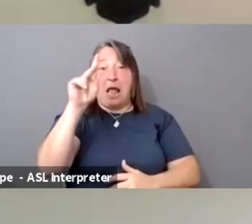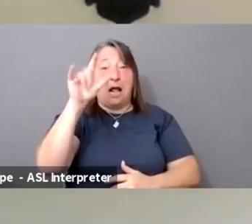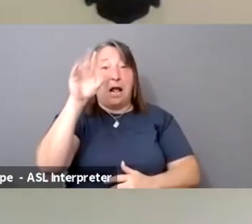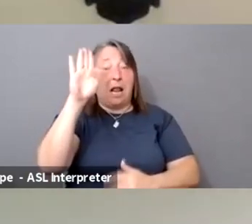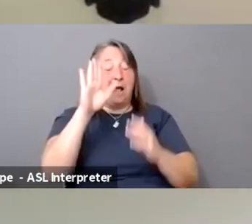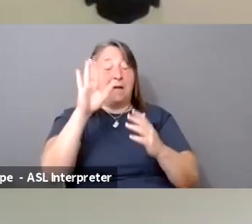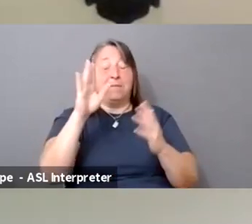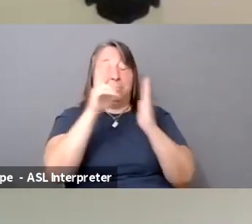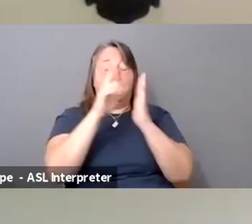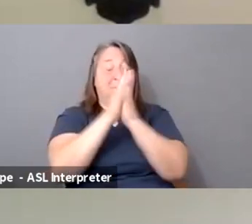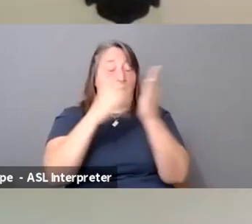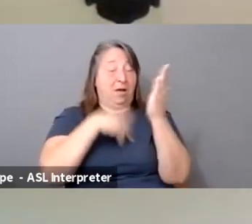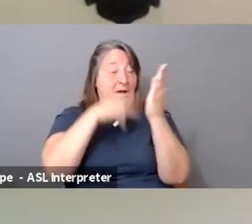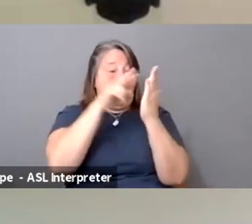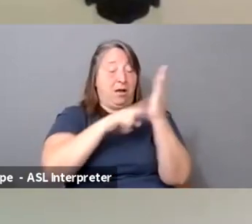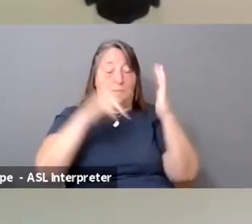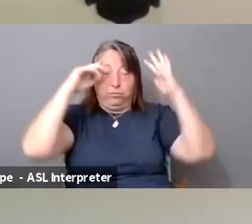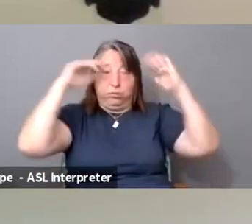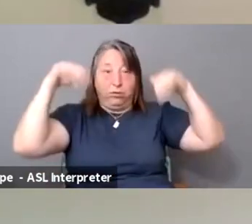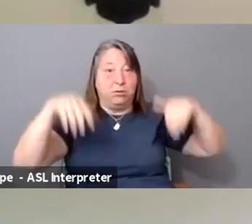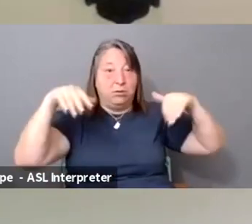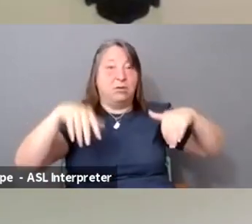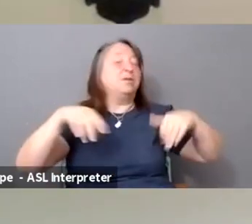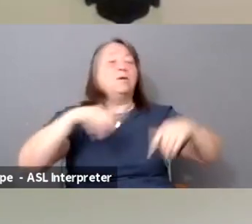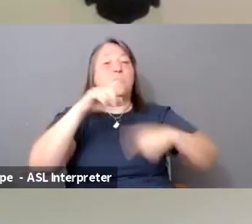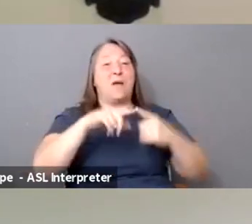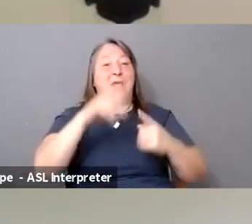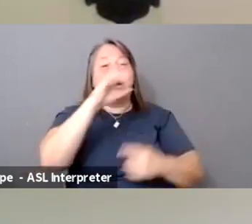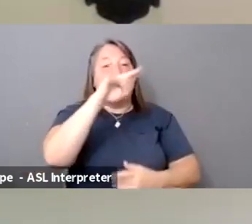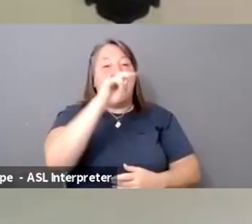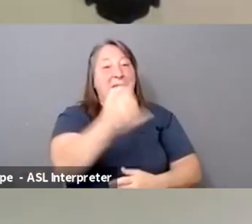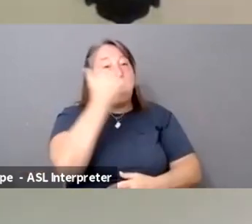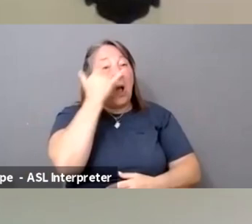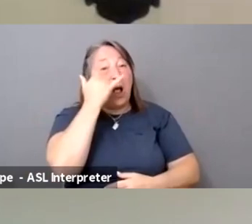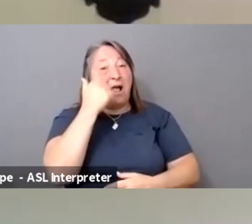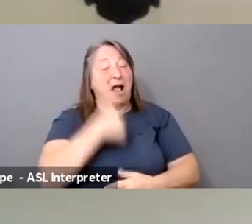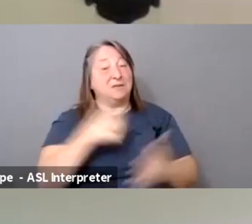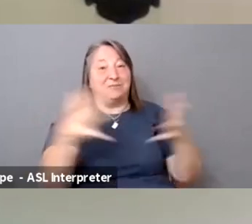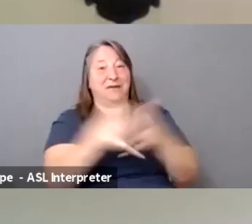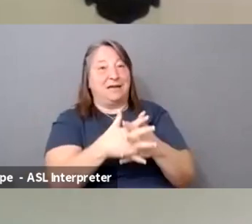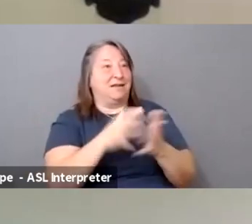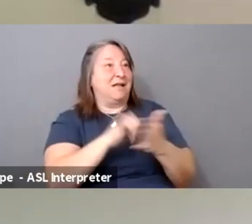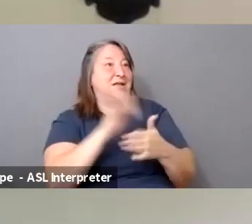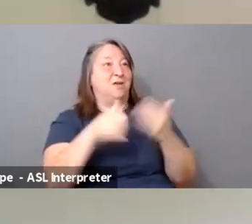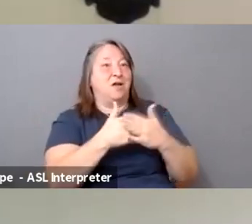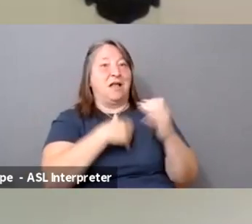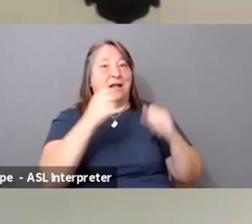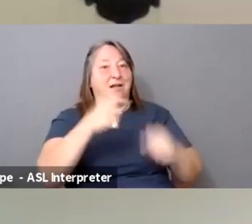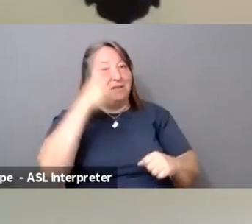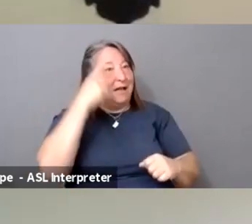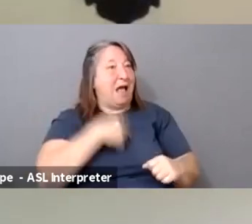of course, when Wayne came calling, I was pregnant, and that's all I could think about at the time. I really was